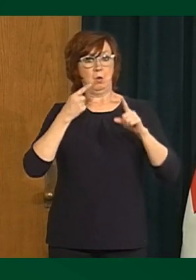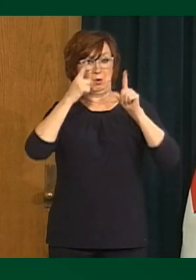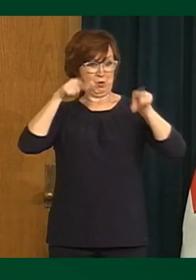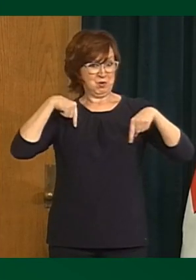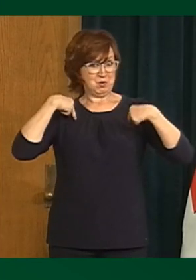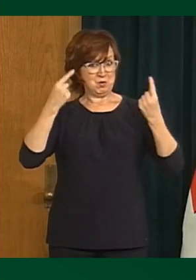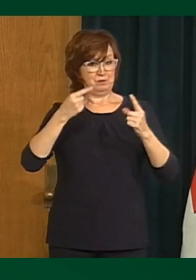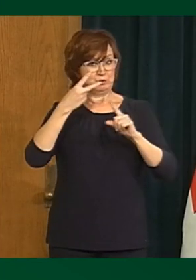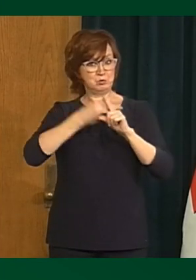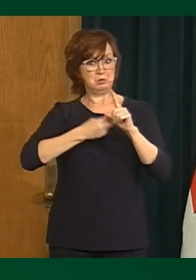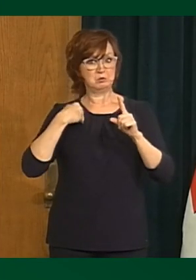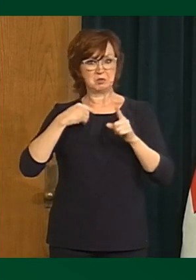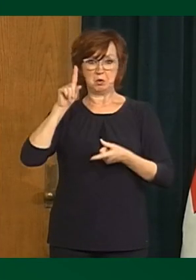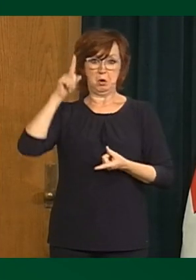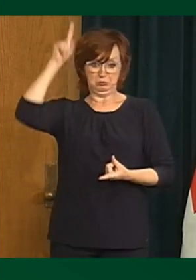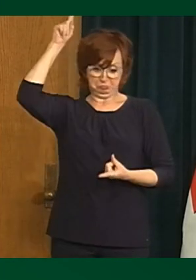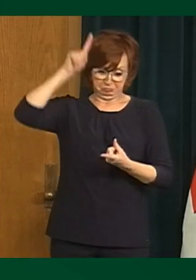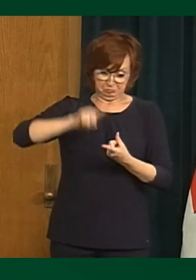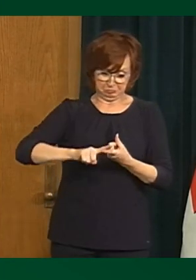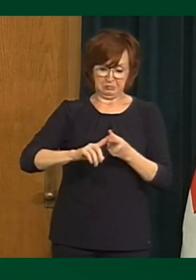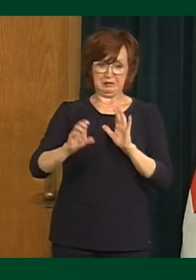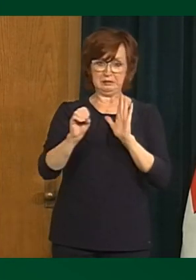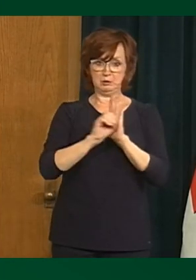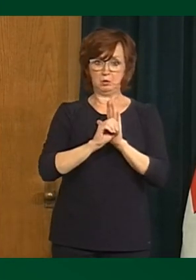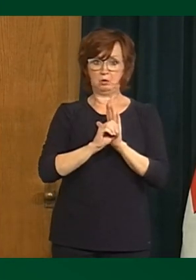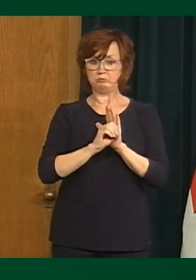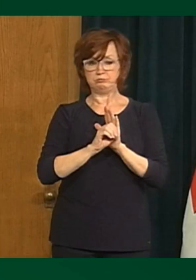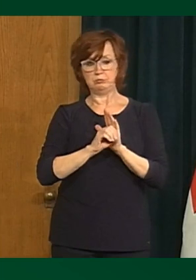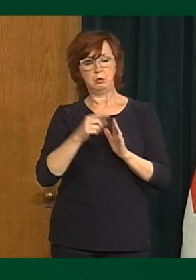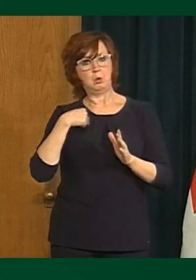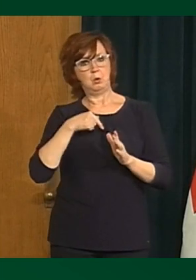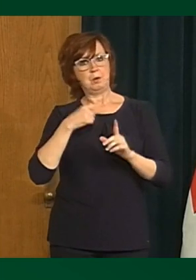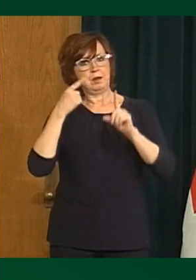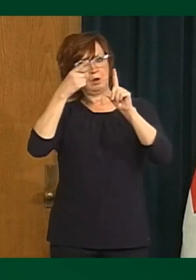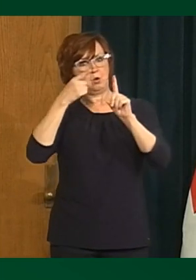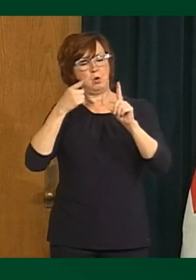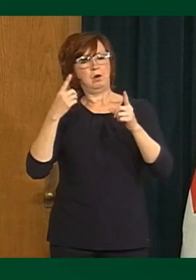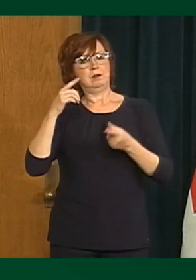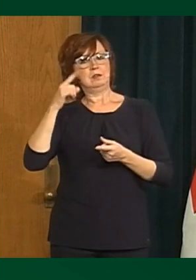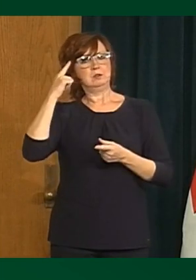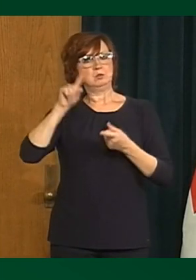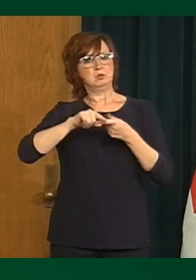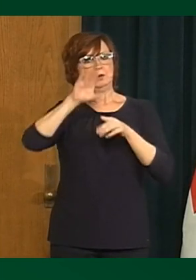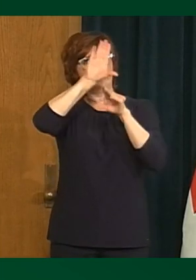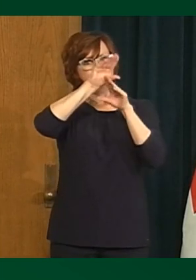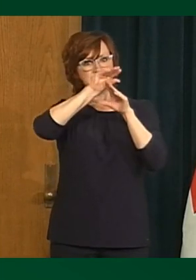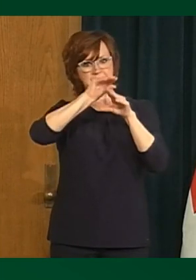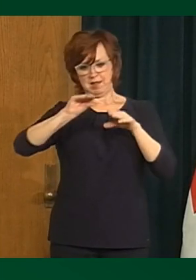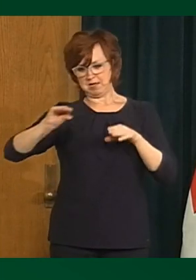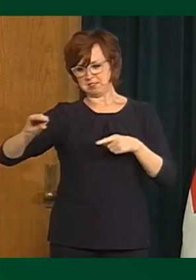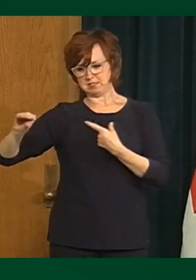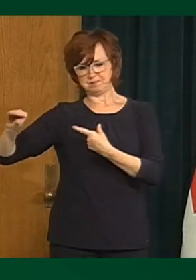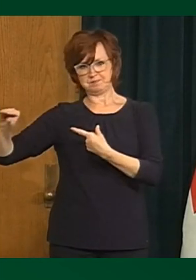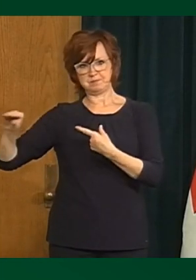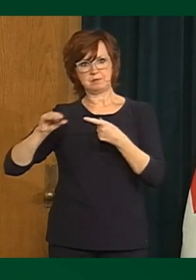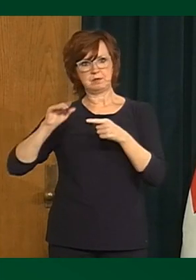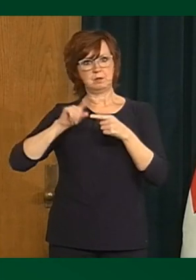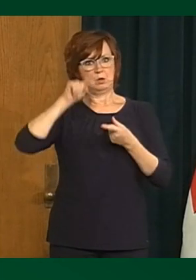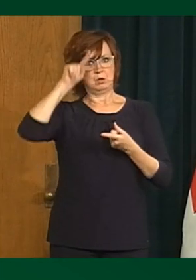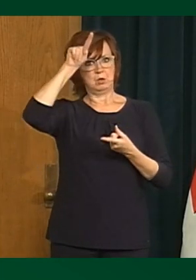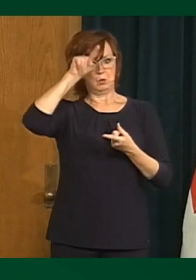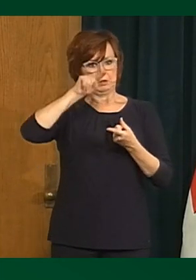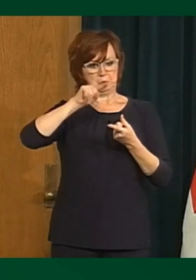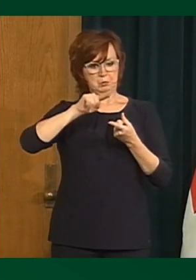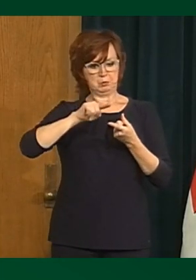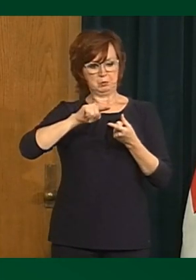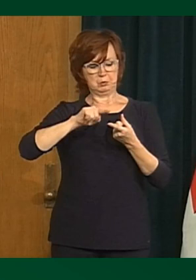to flatten the curve until such point that we'd have access to a vaccine. So in the days ahead, why I say that, in the days ahead, the